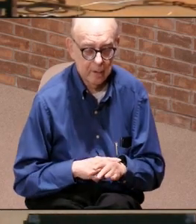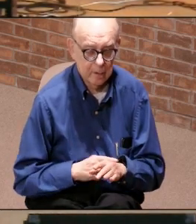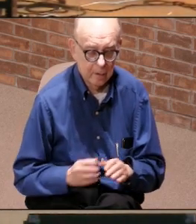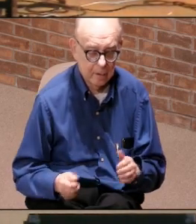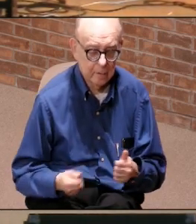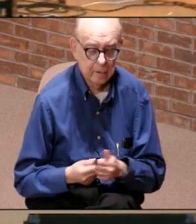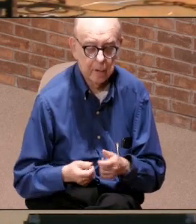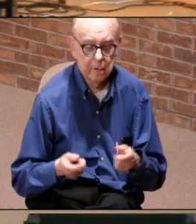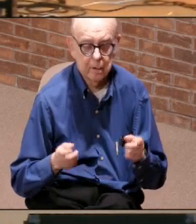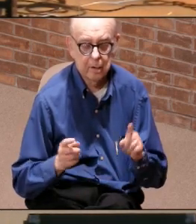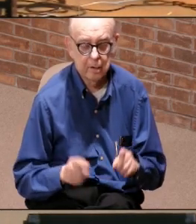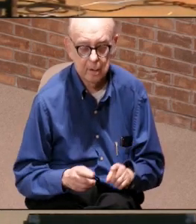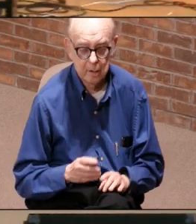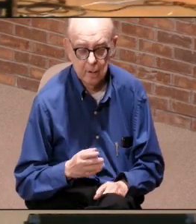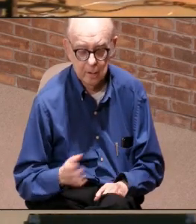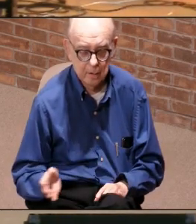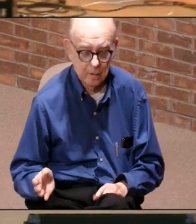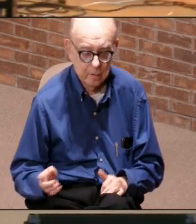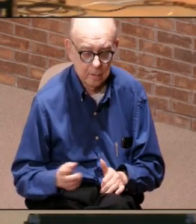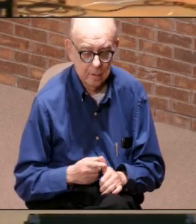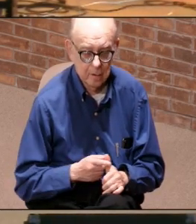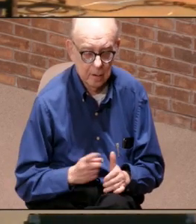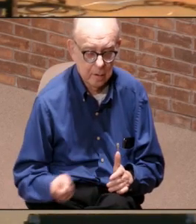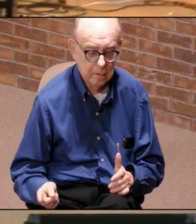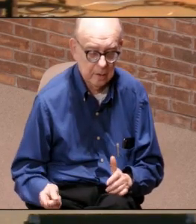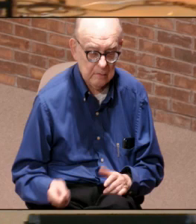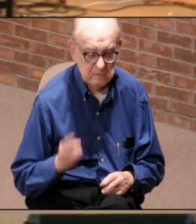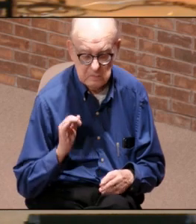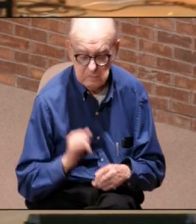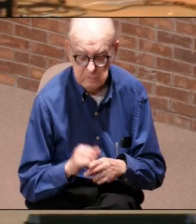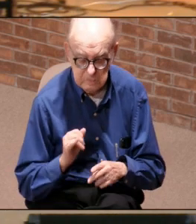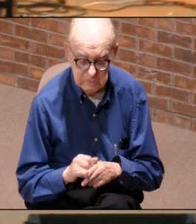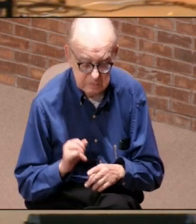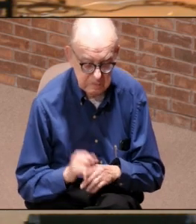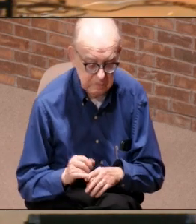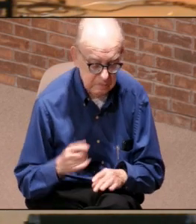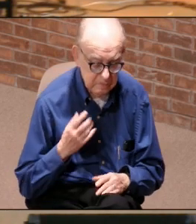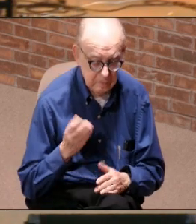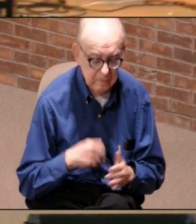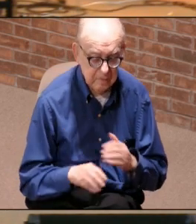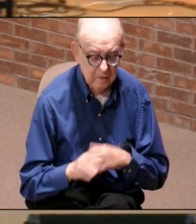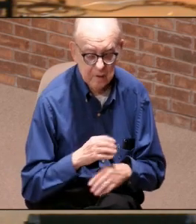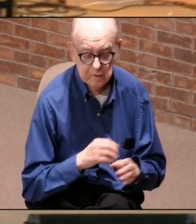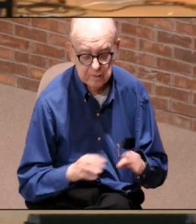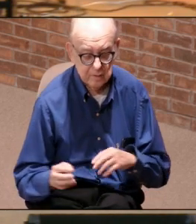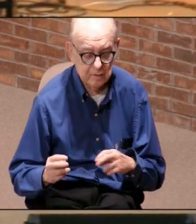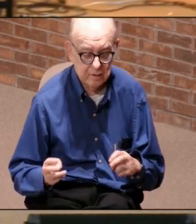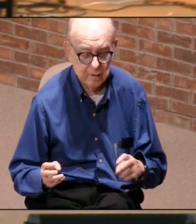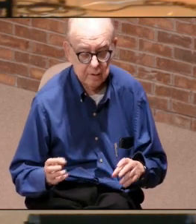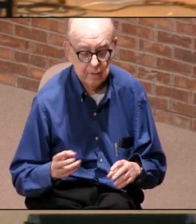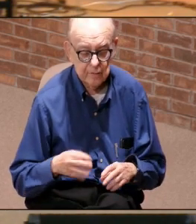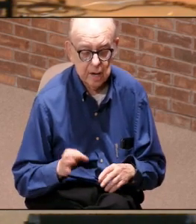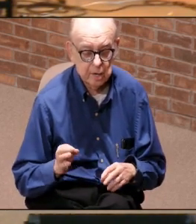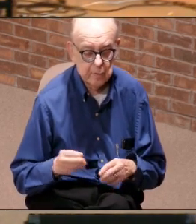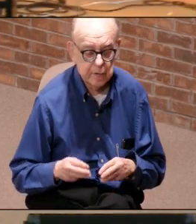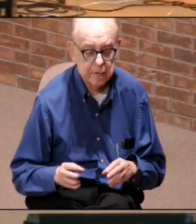accident happens, they're the first one cussing everybody out, weaving in and out, trying to find a way to get